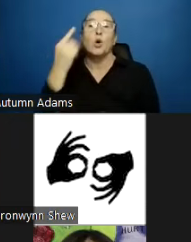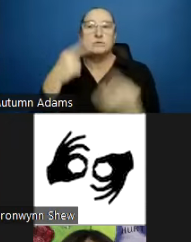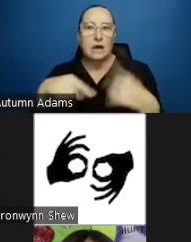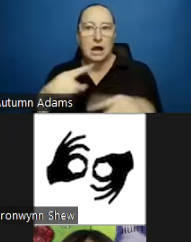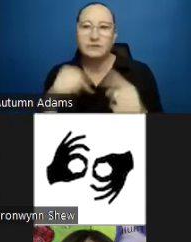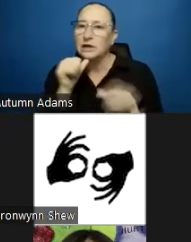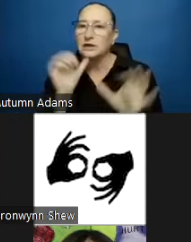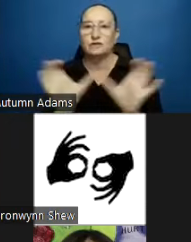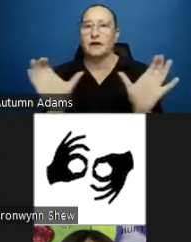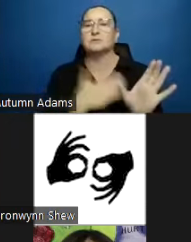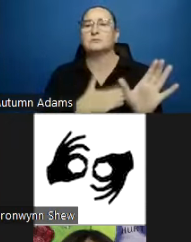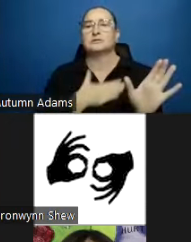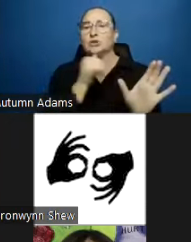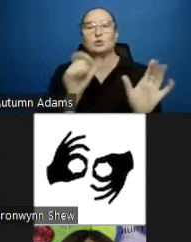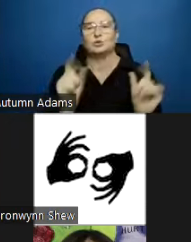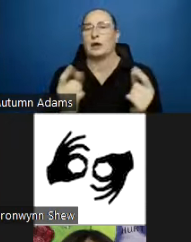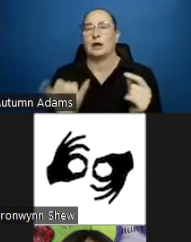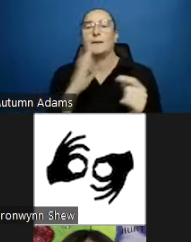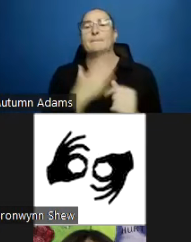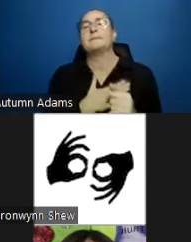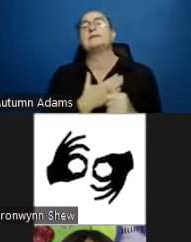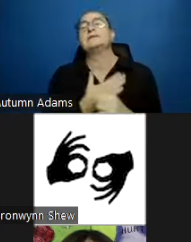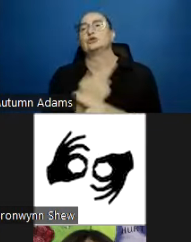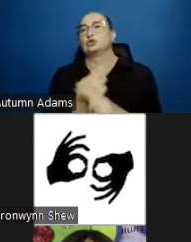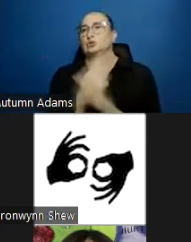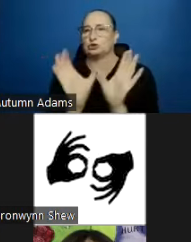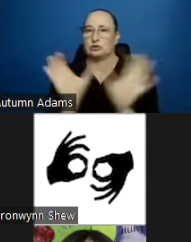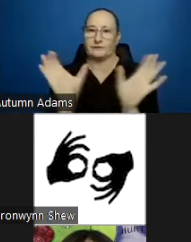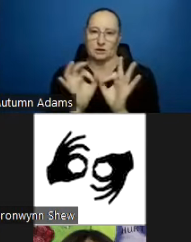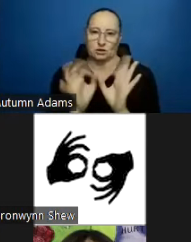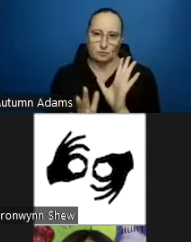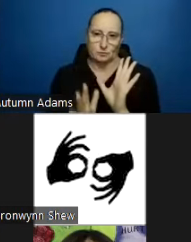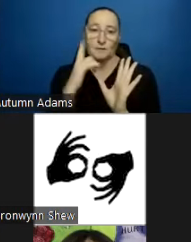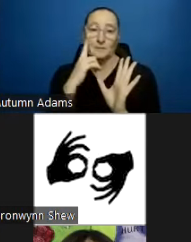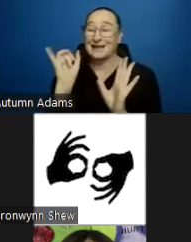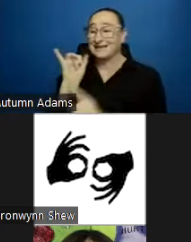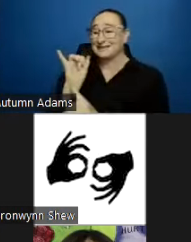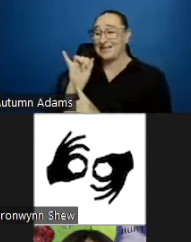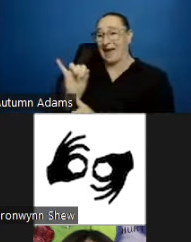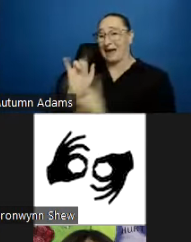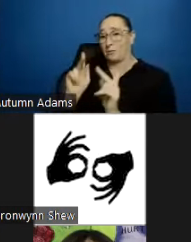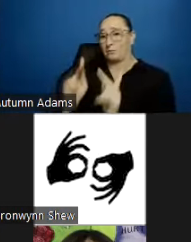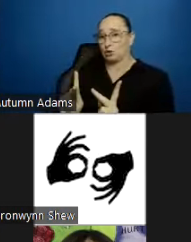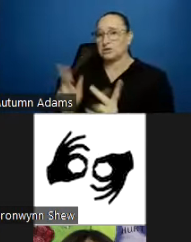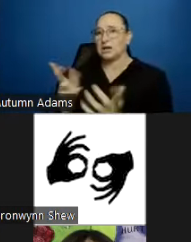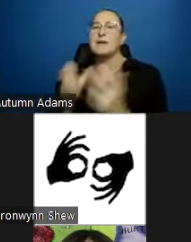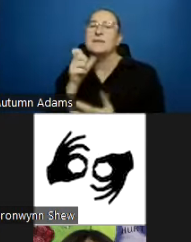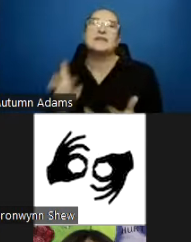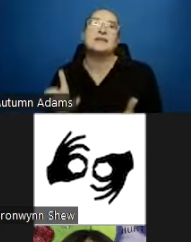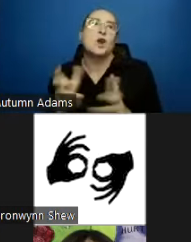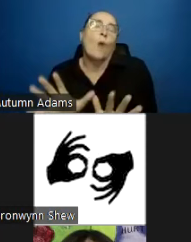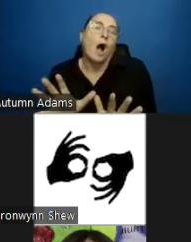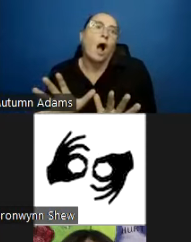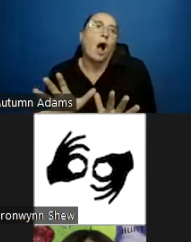certified. Please do not do that. Please use a certified interpreter. Because if the person maybe doesn't want